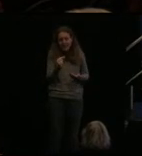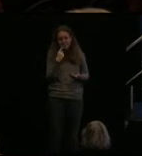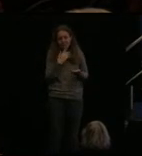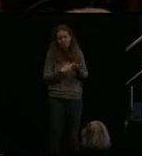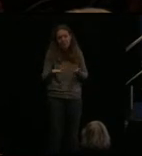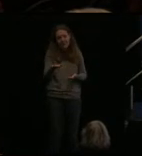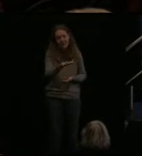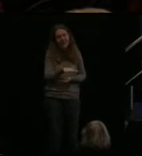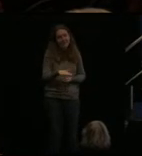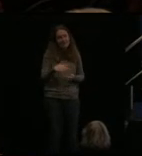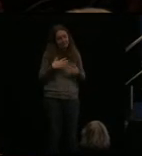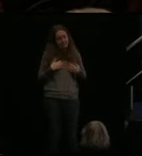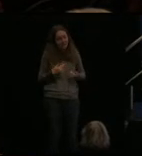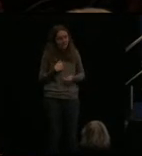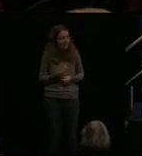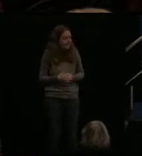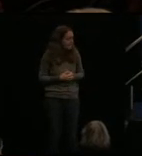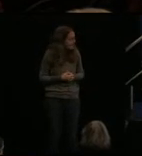land.